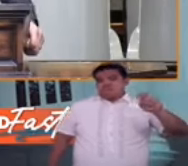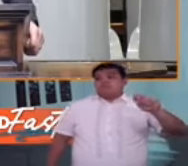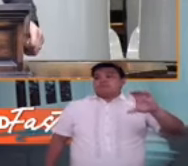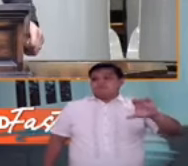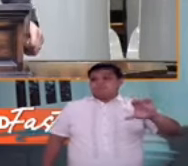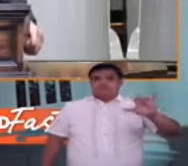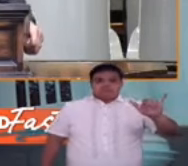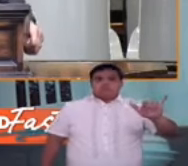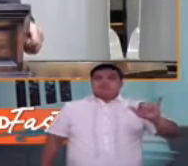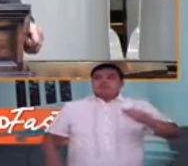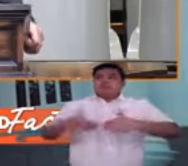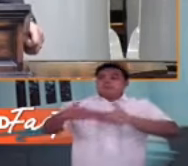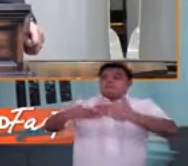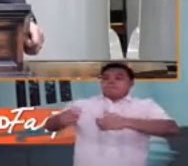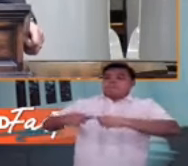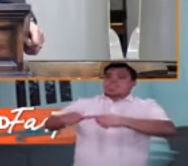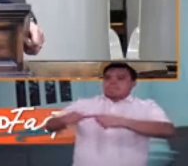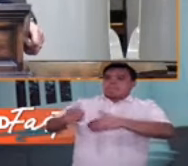message and then we'll close in the last point.